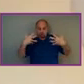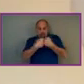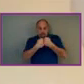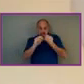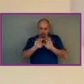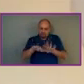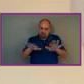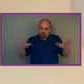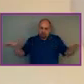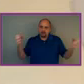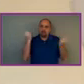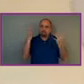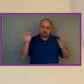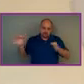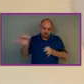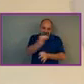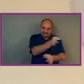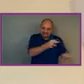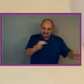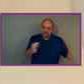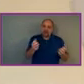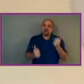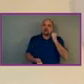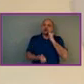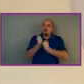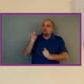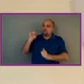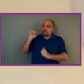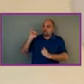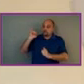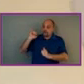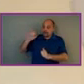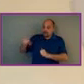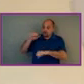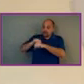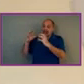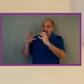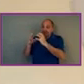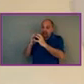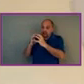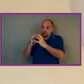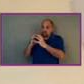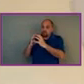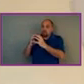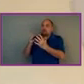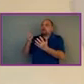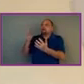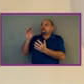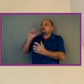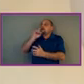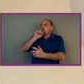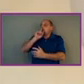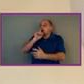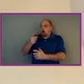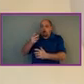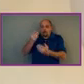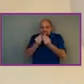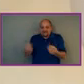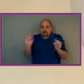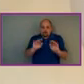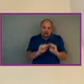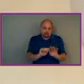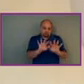so a lot of this is the material that did not accrete sufficiently to